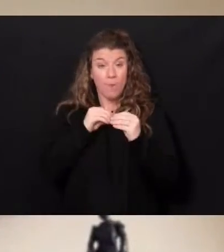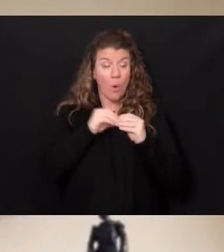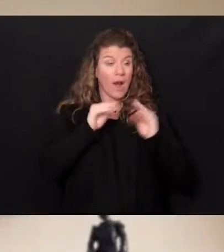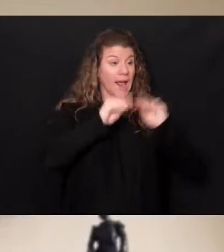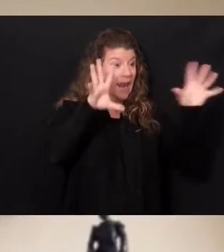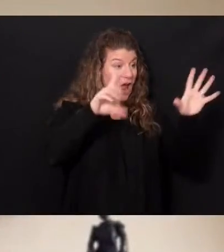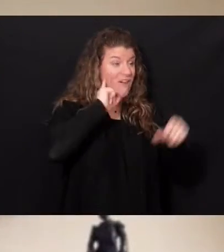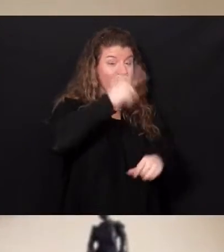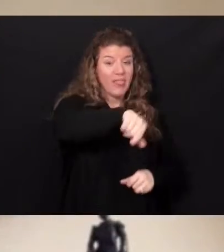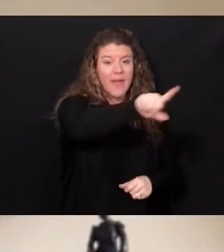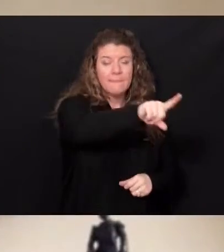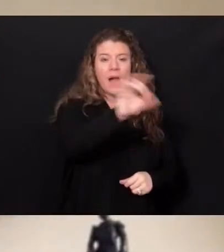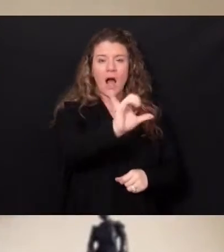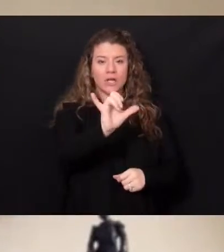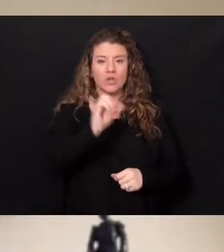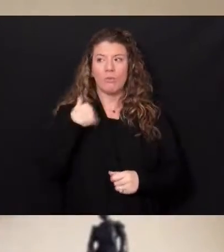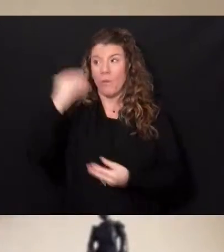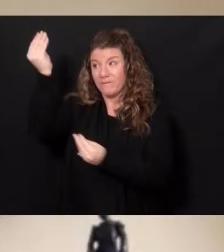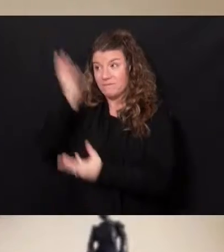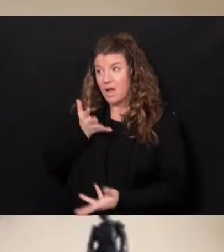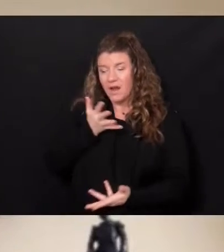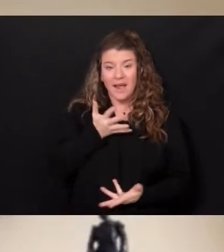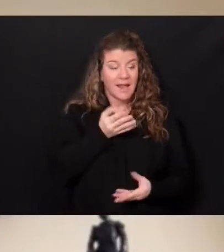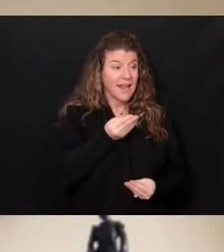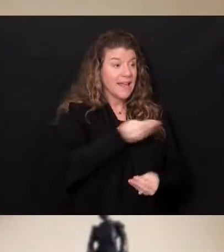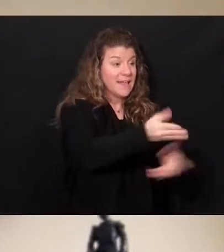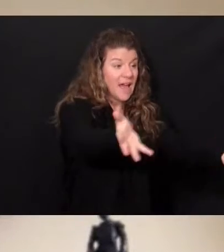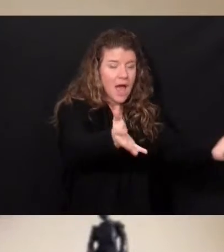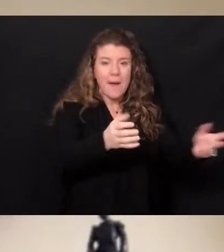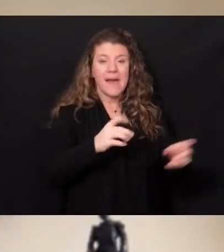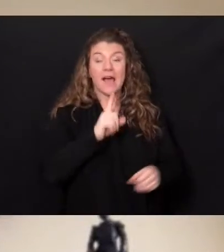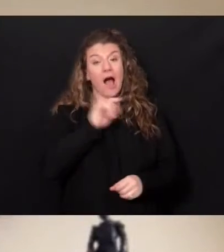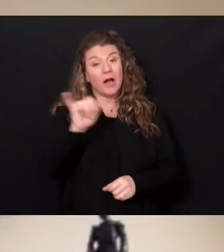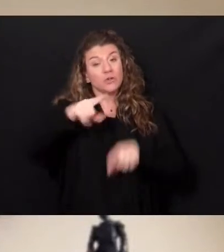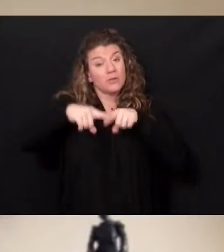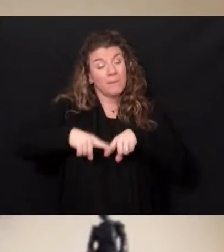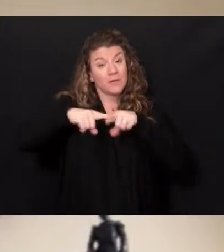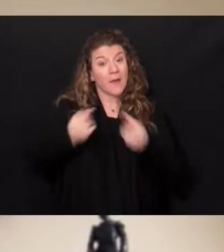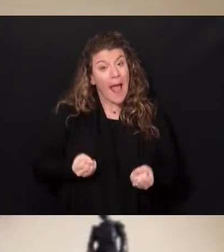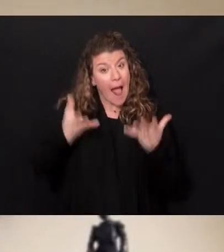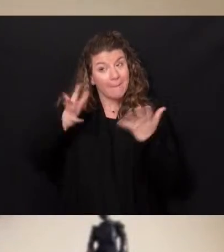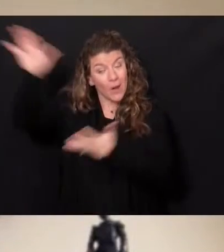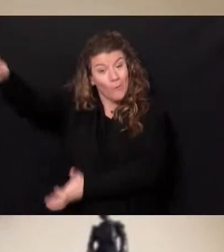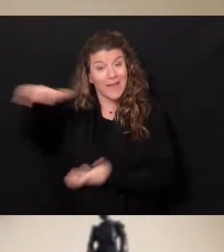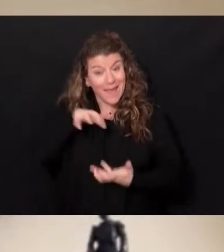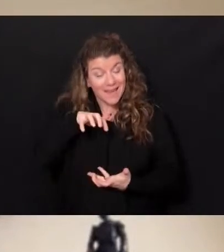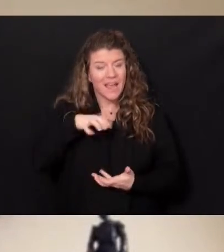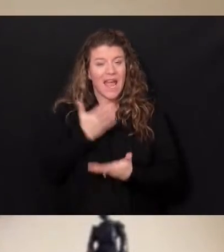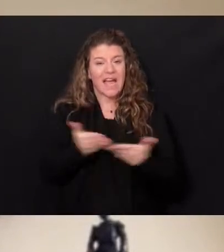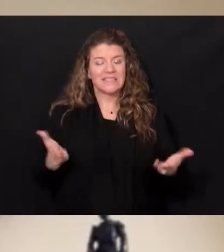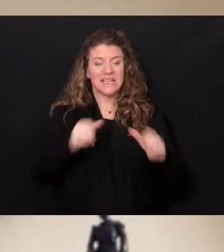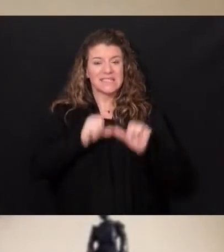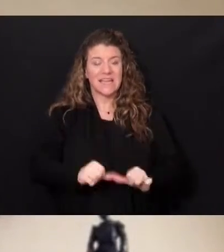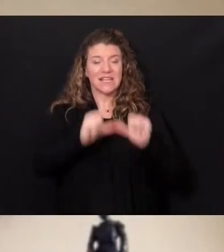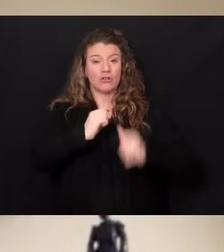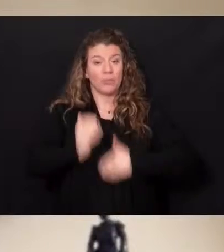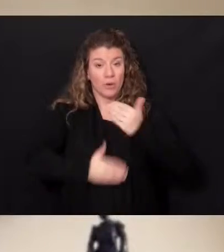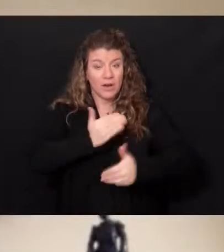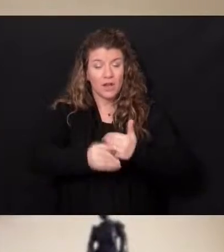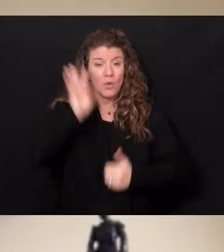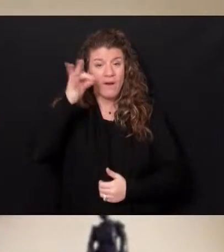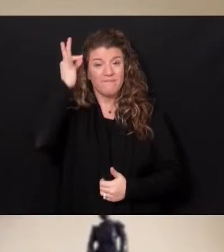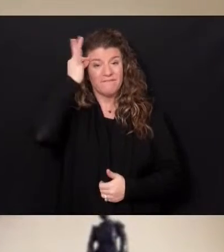and obviously it's all based on supply. If things continue to progress with federal